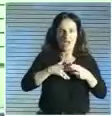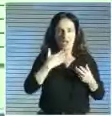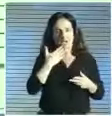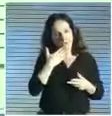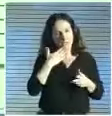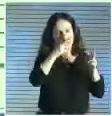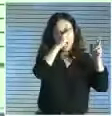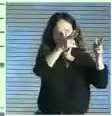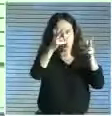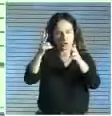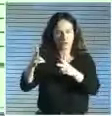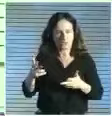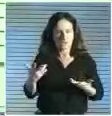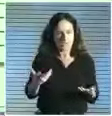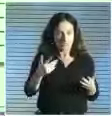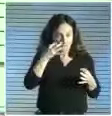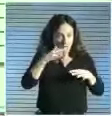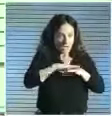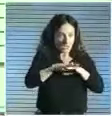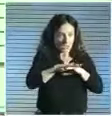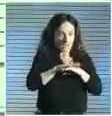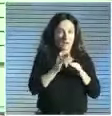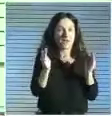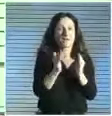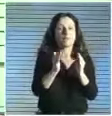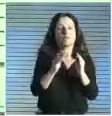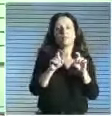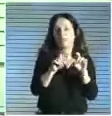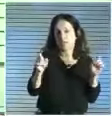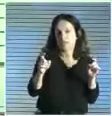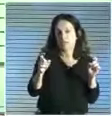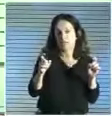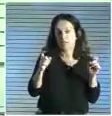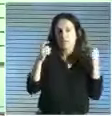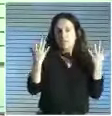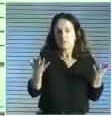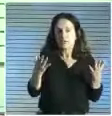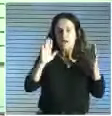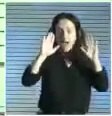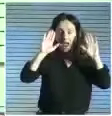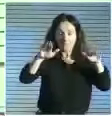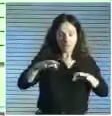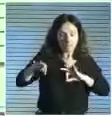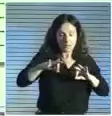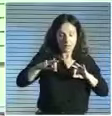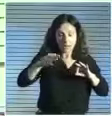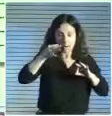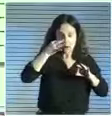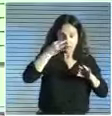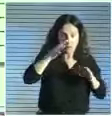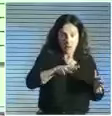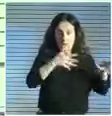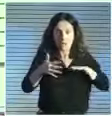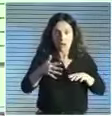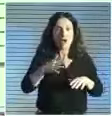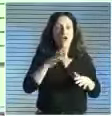SMEs. So the destination is where the action happens. And that's why it's not just like that for us, but it's like that